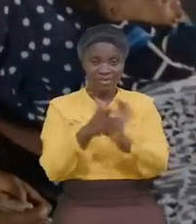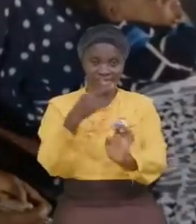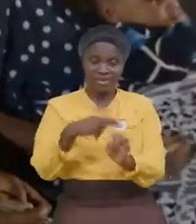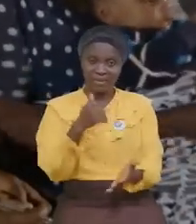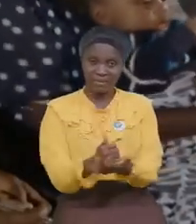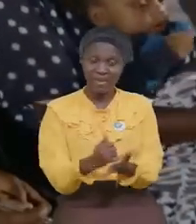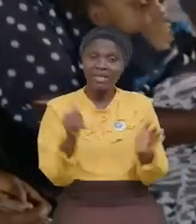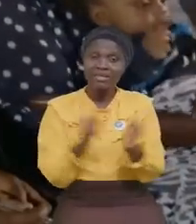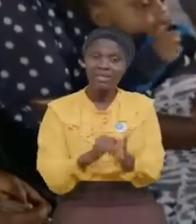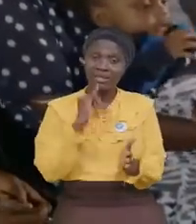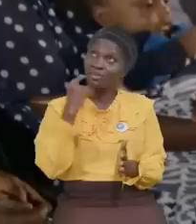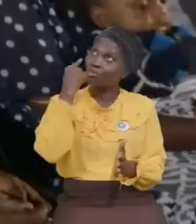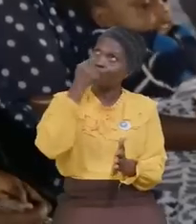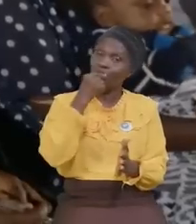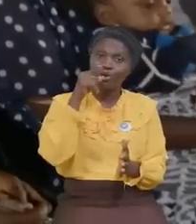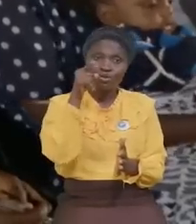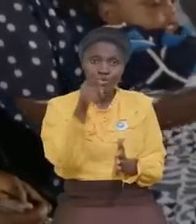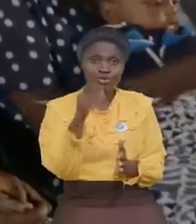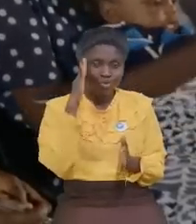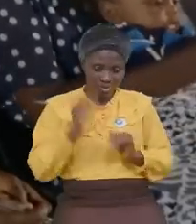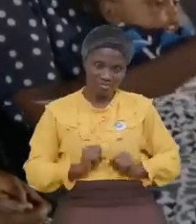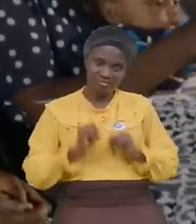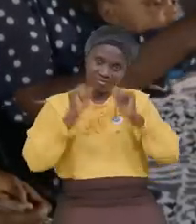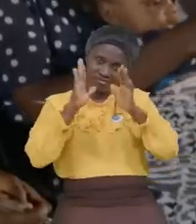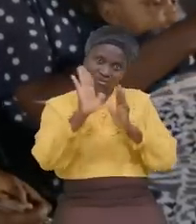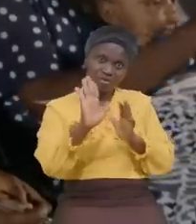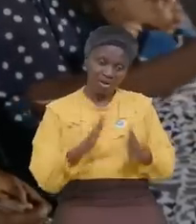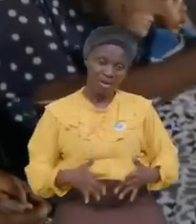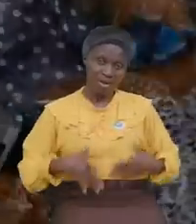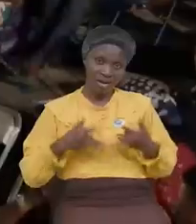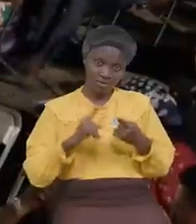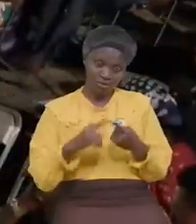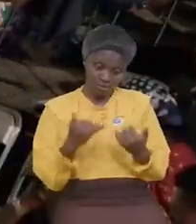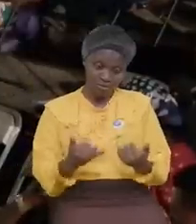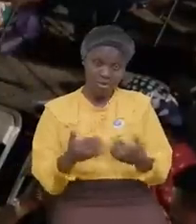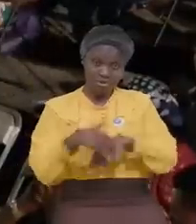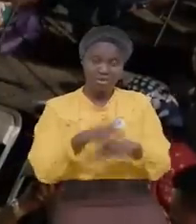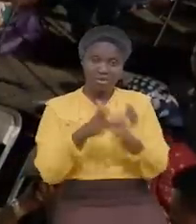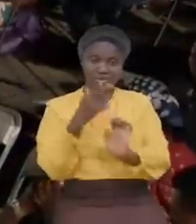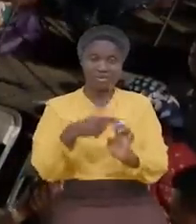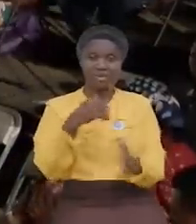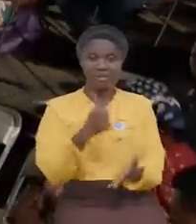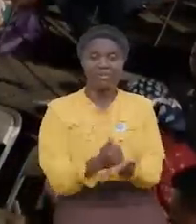That is who you surrender your life to tonight.